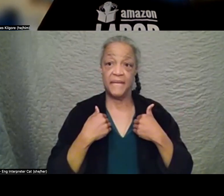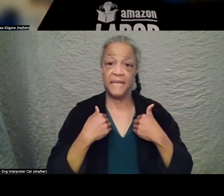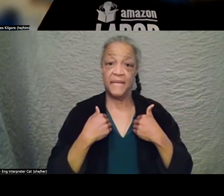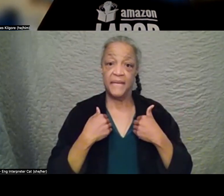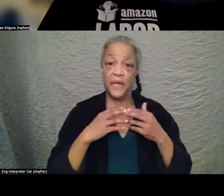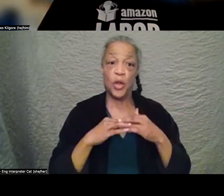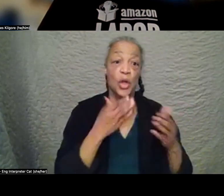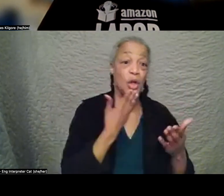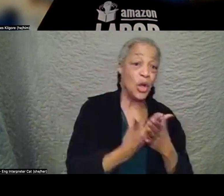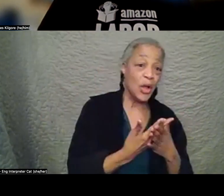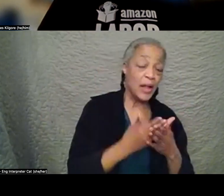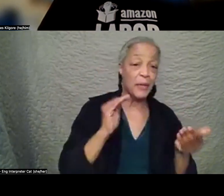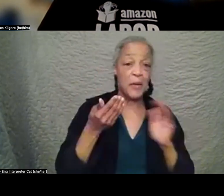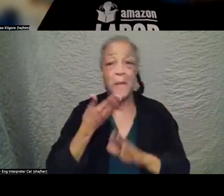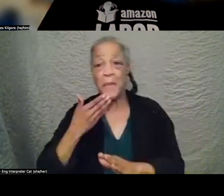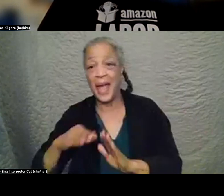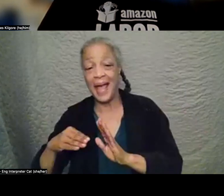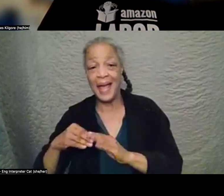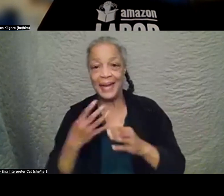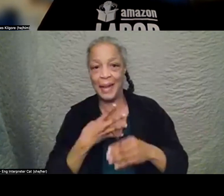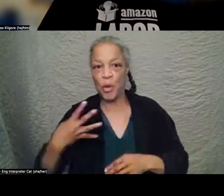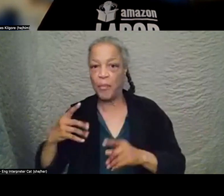bad immigrant, but there's also